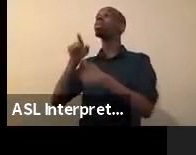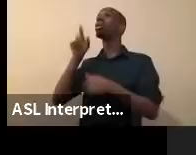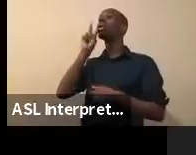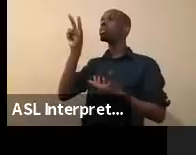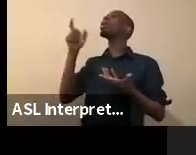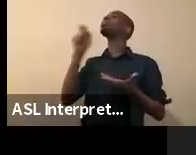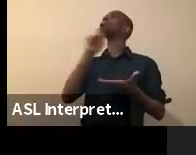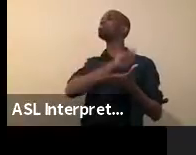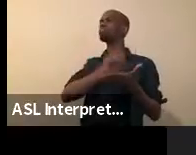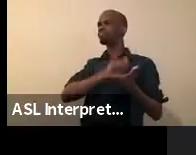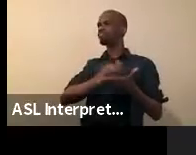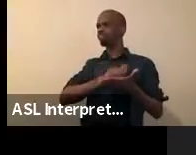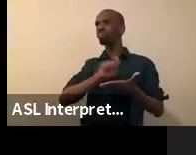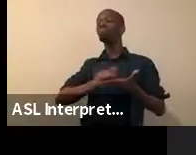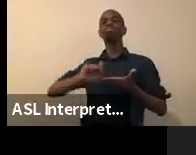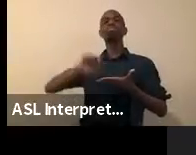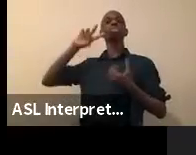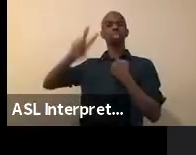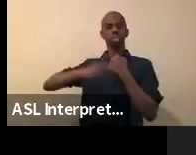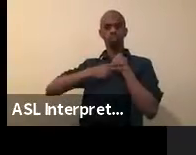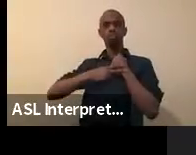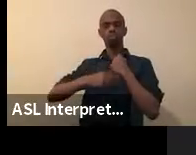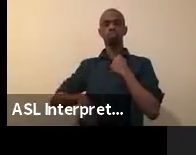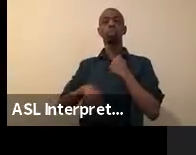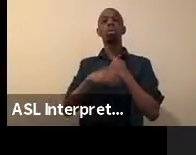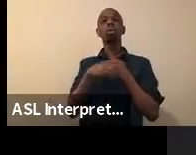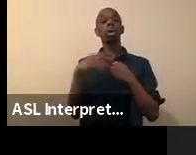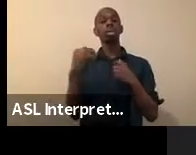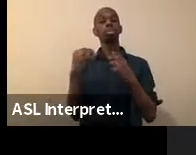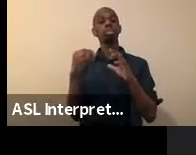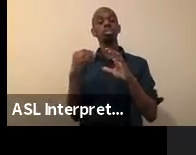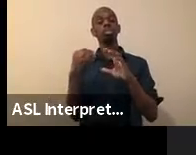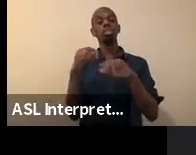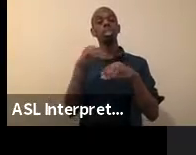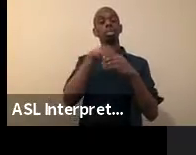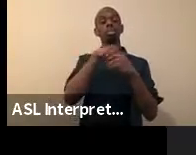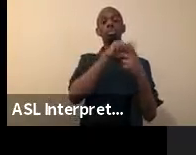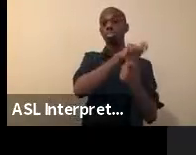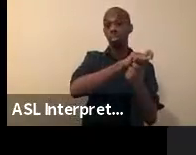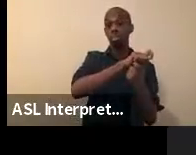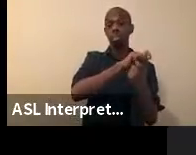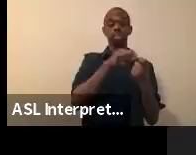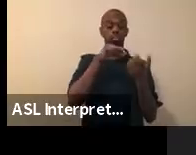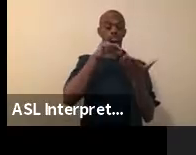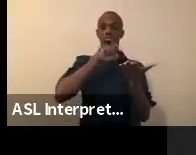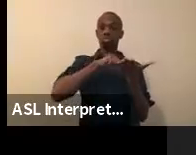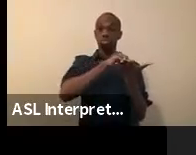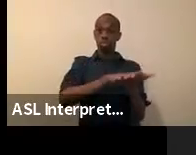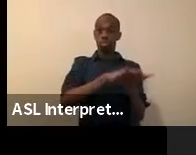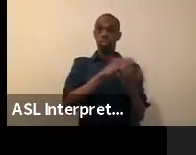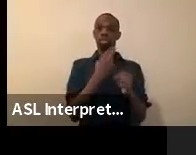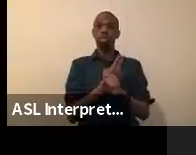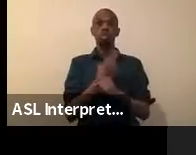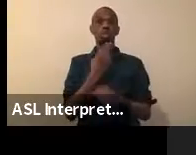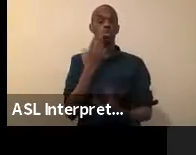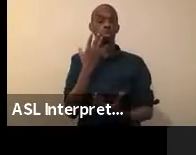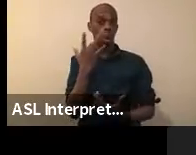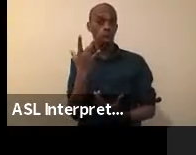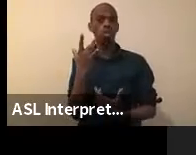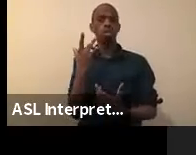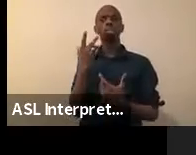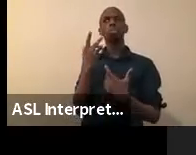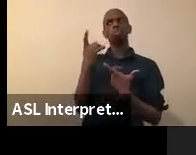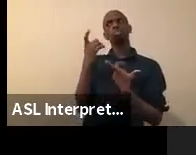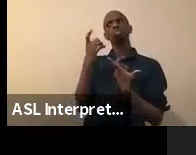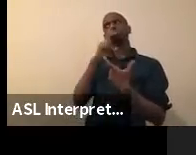history of the UCR and kind of the uses of it. In particular, one of the uses of it was to give legitimacy to the FBI and